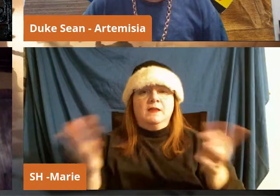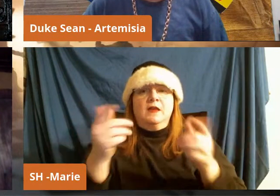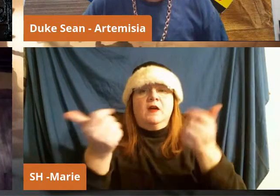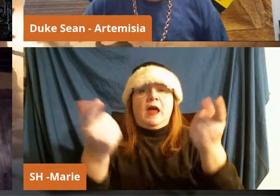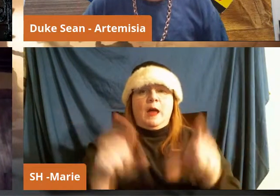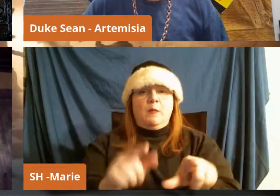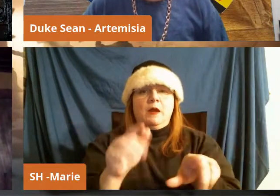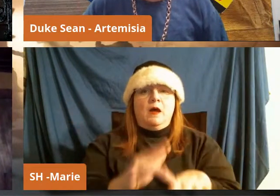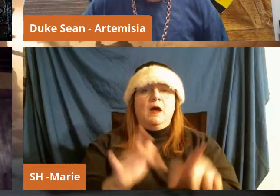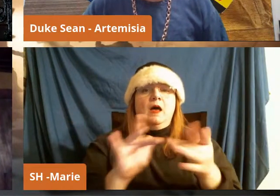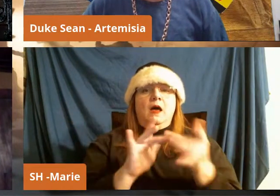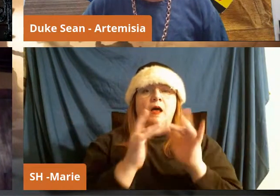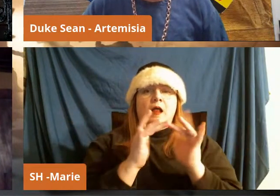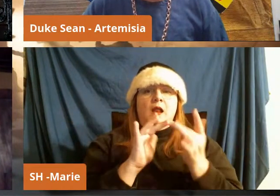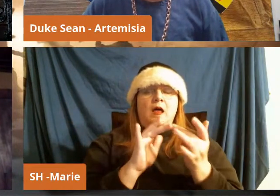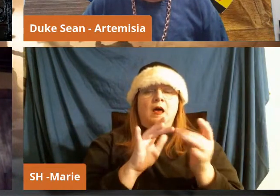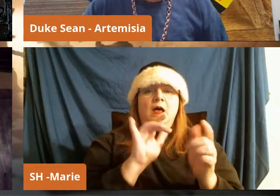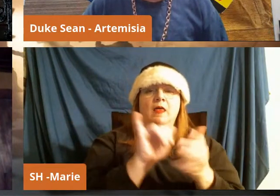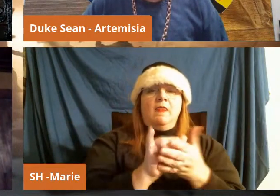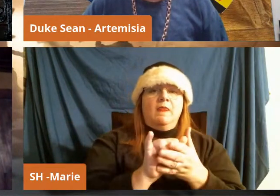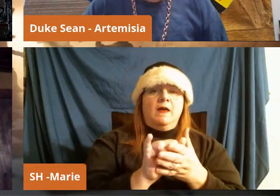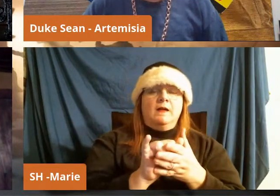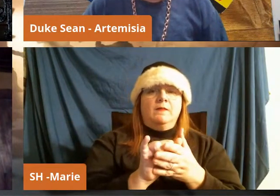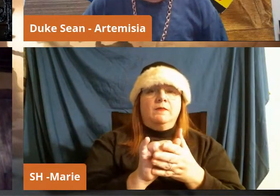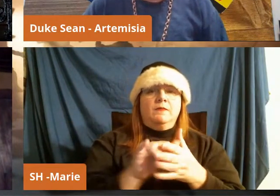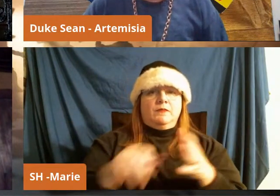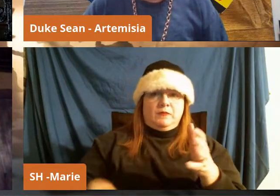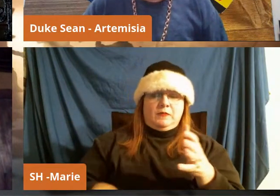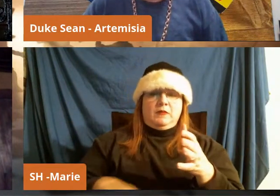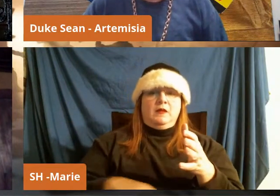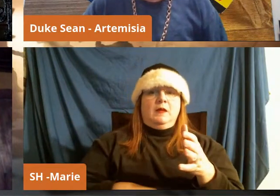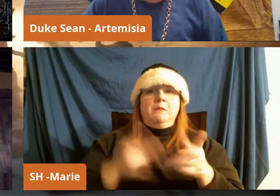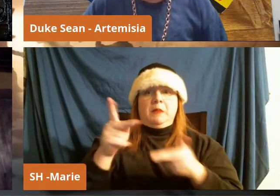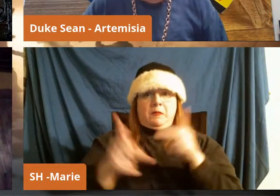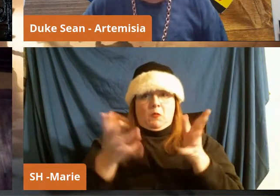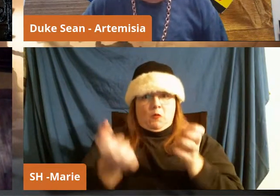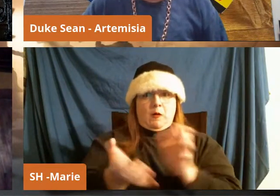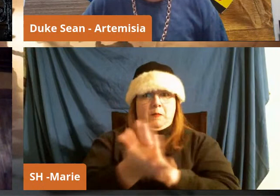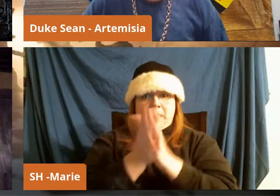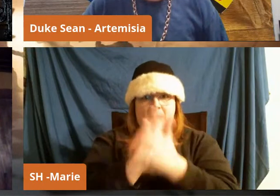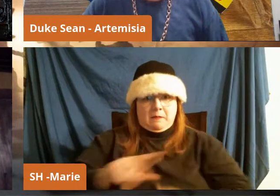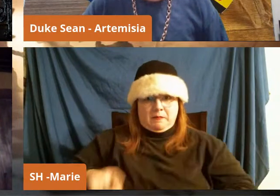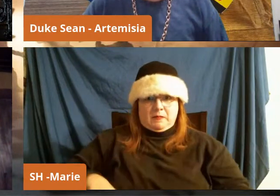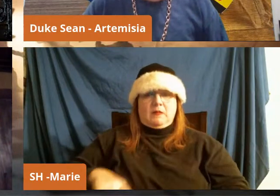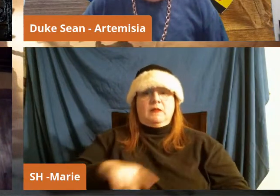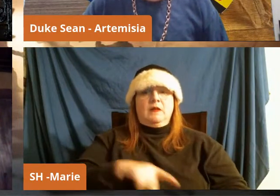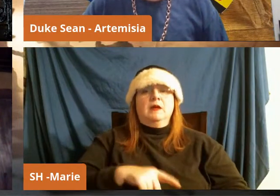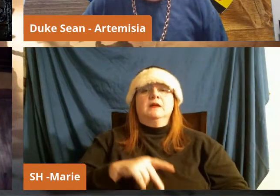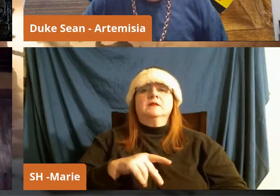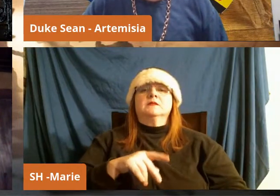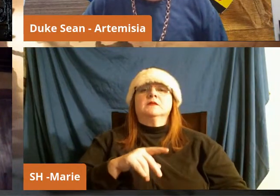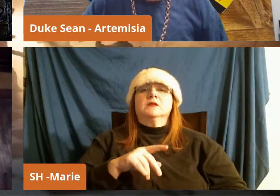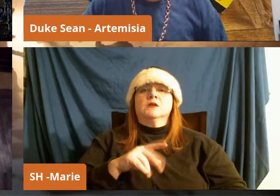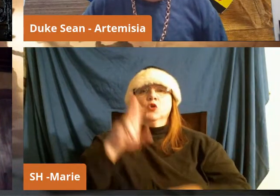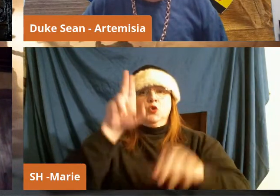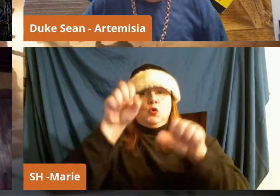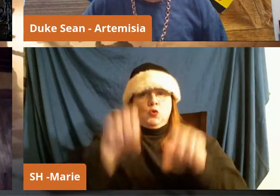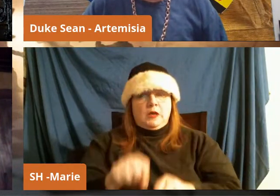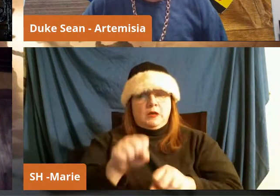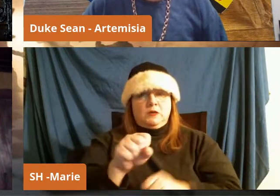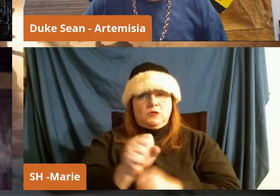online that knight candidates, people who want to be knightly, you can